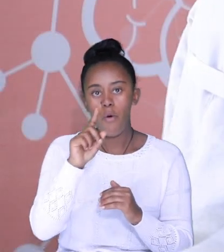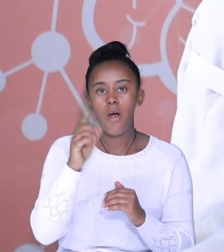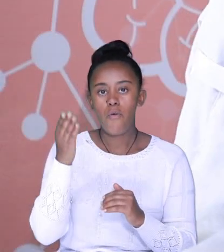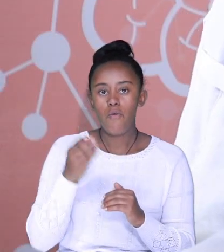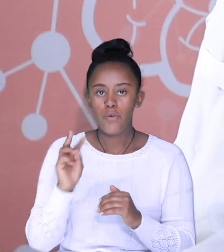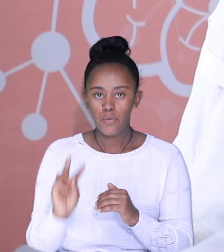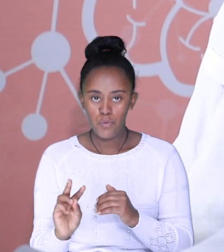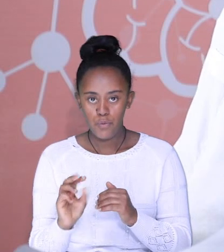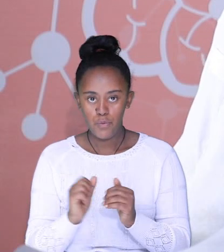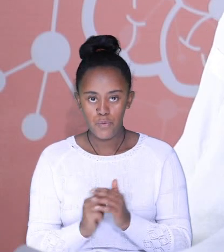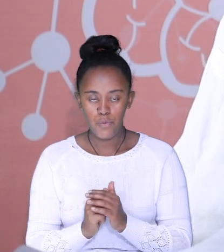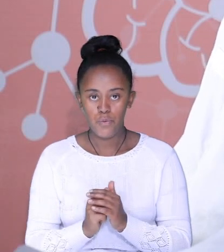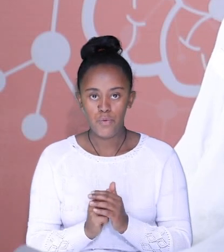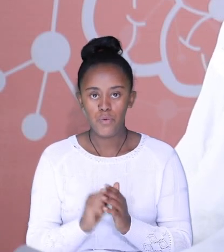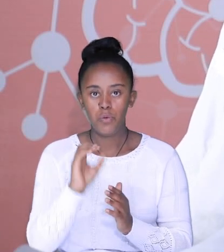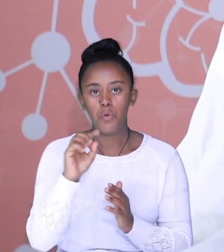2,